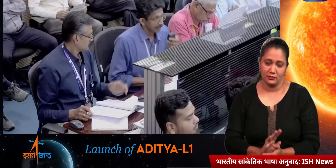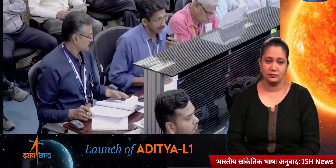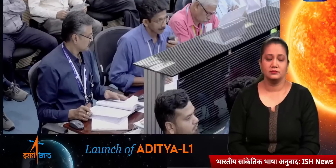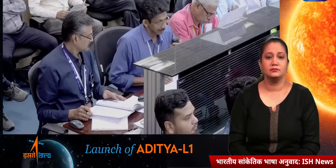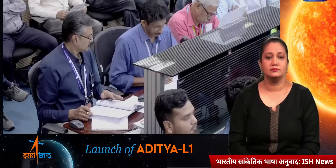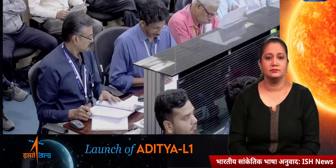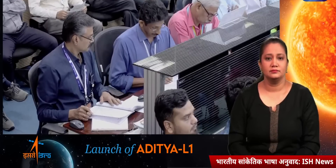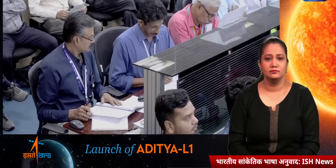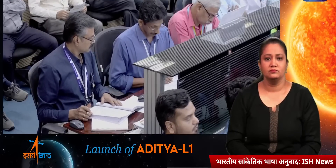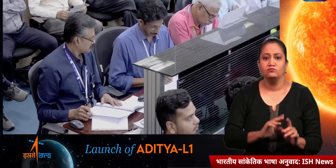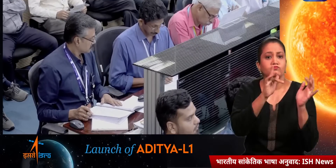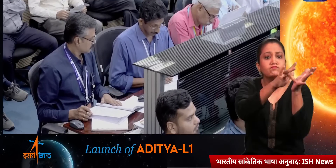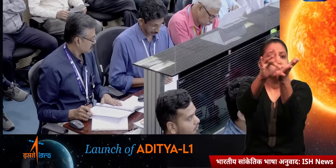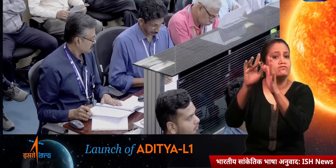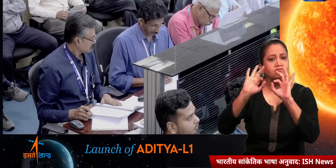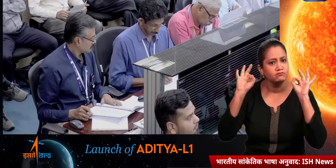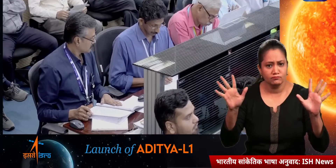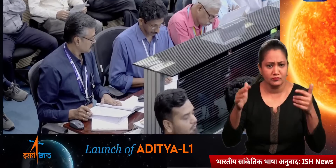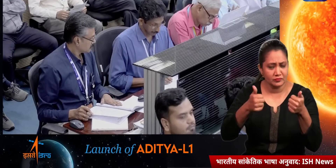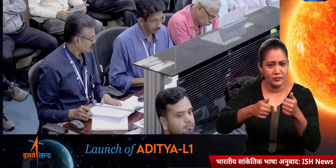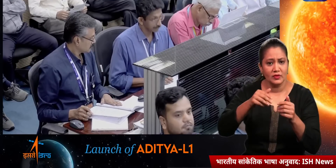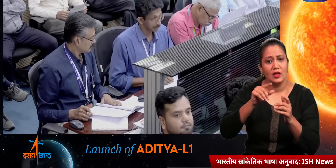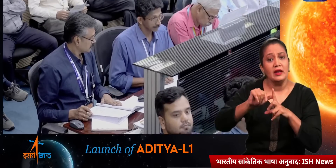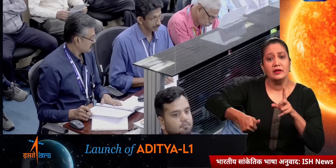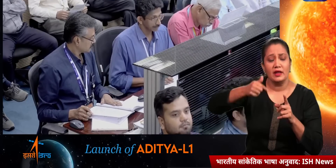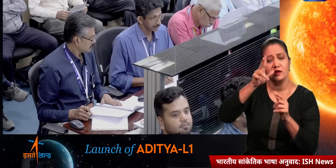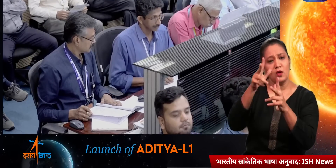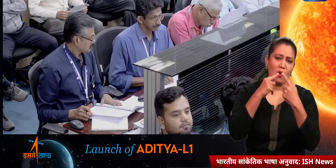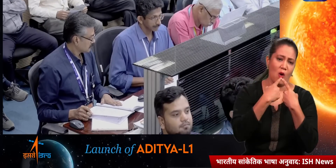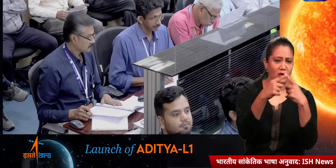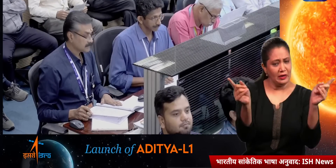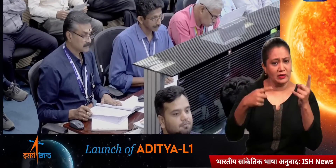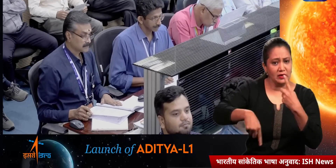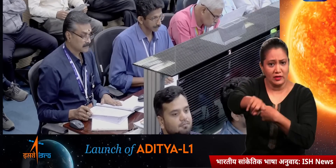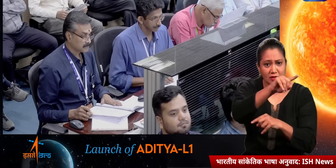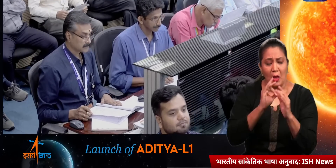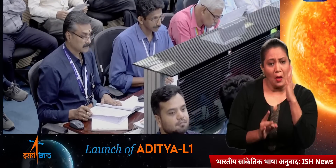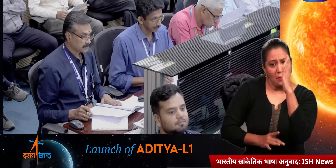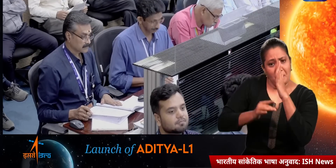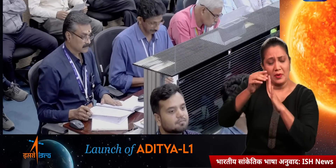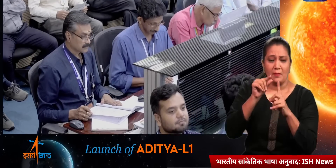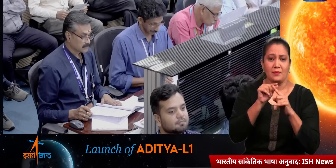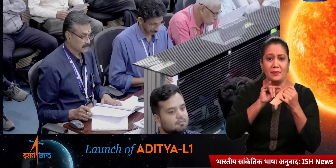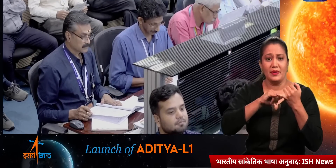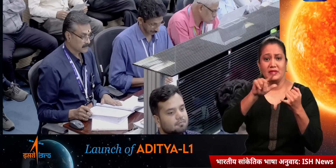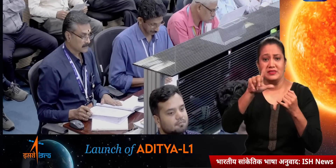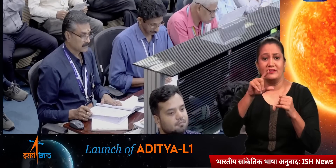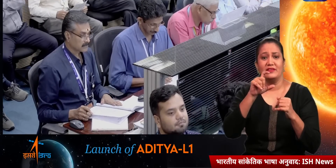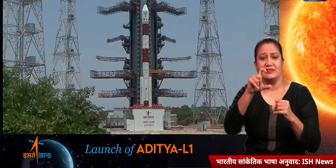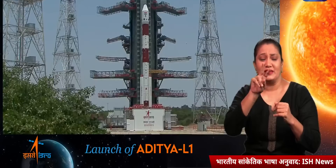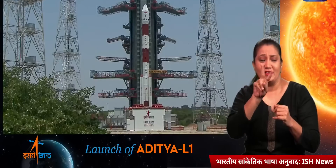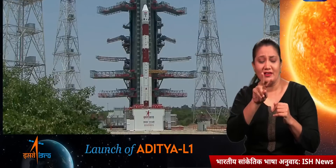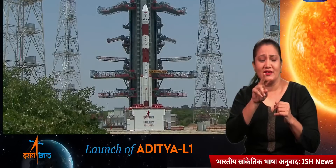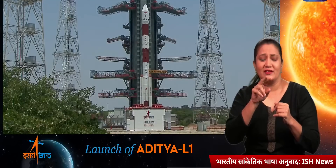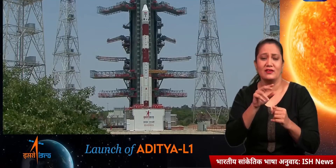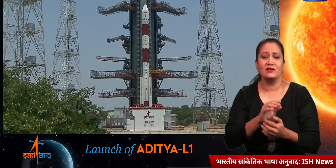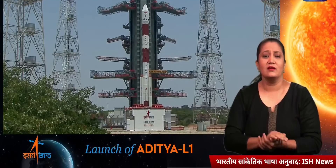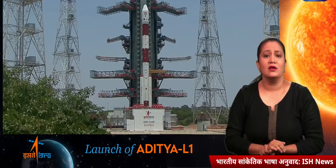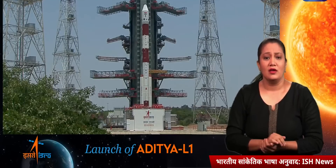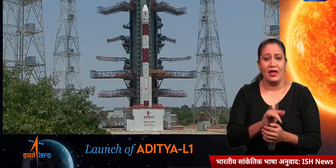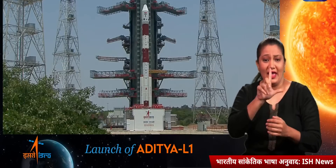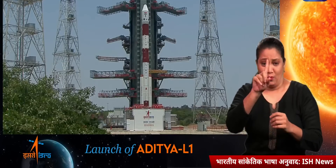All stations to note, Mission Director has given authorization for the launch of PSLV C-57 Aditya L1